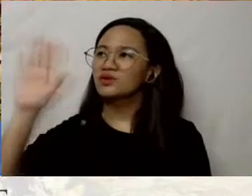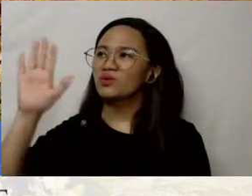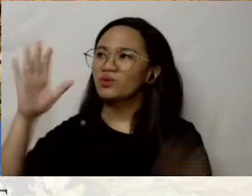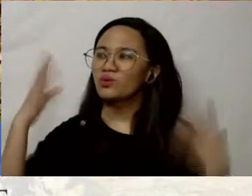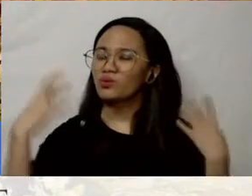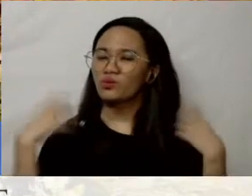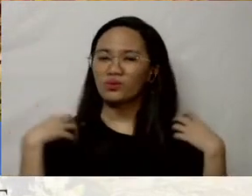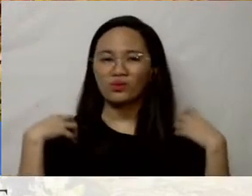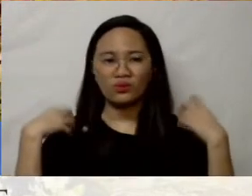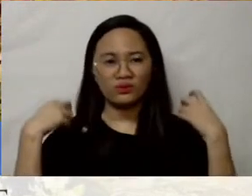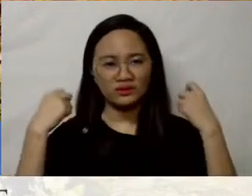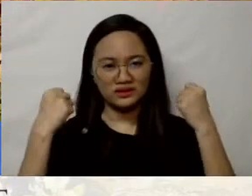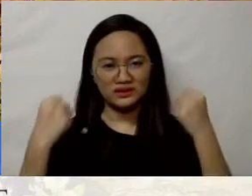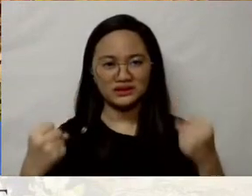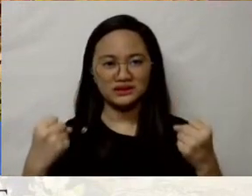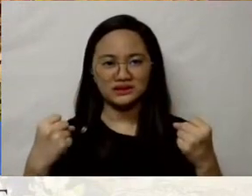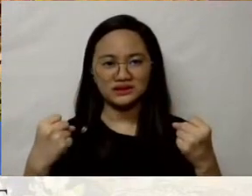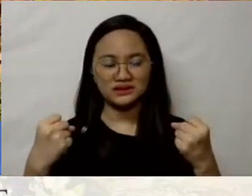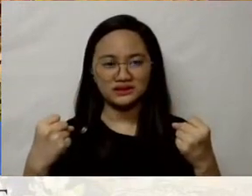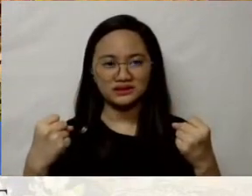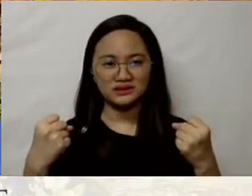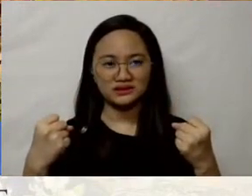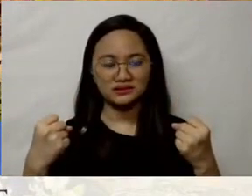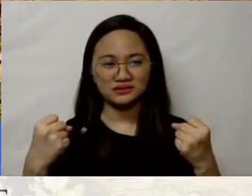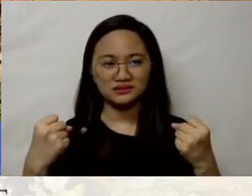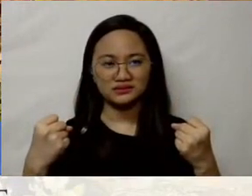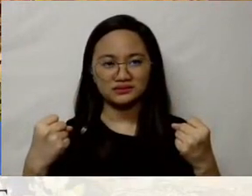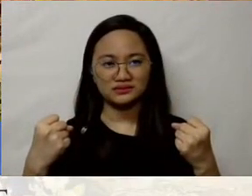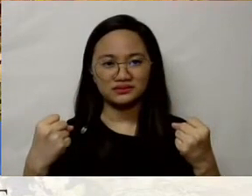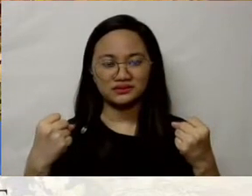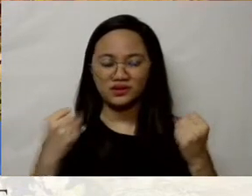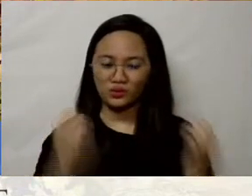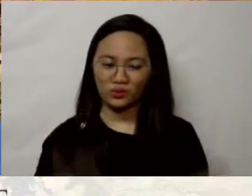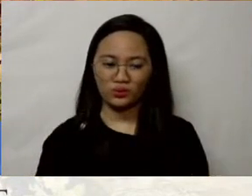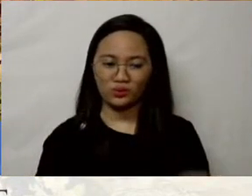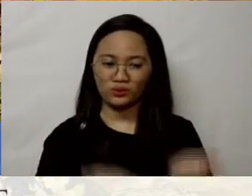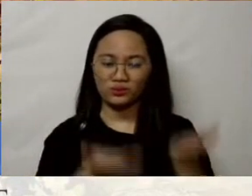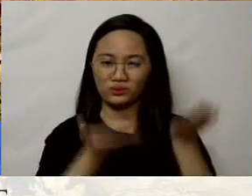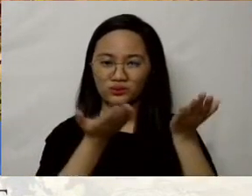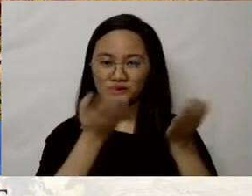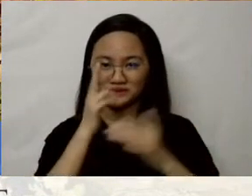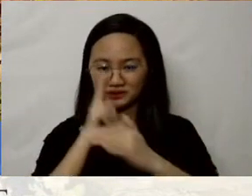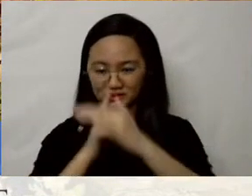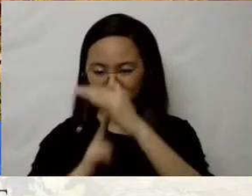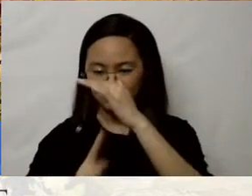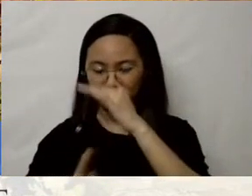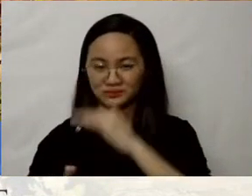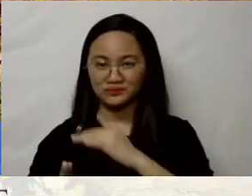And raises the lowly. He fills the stars.